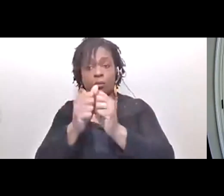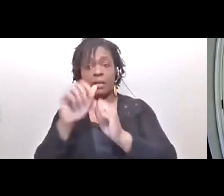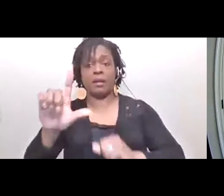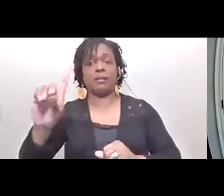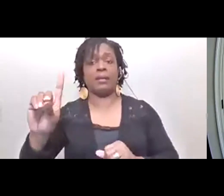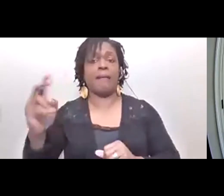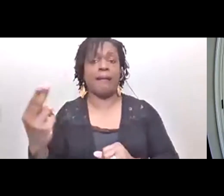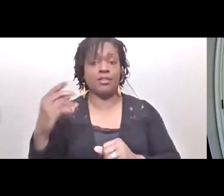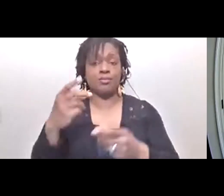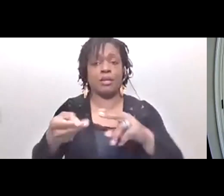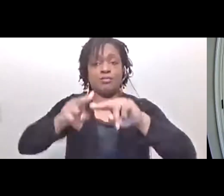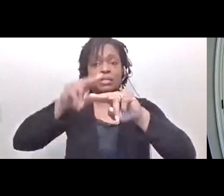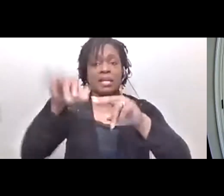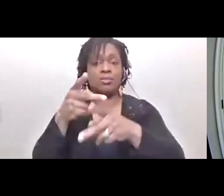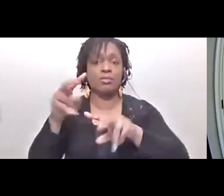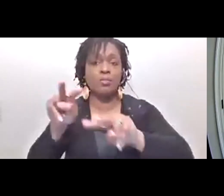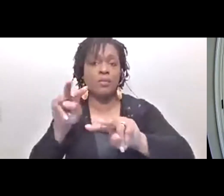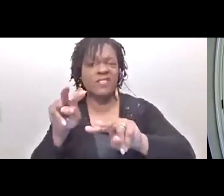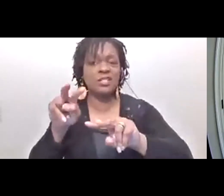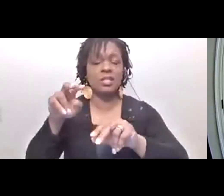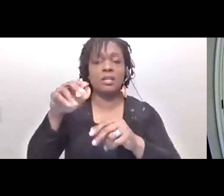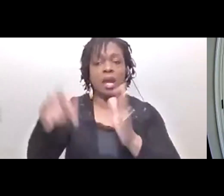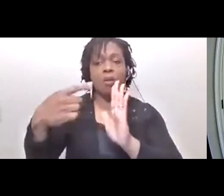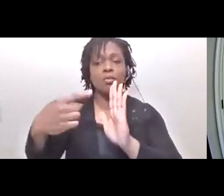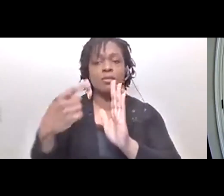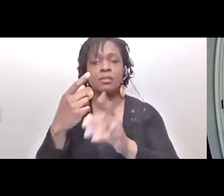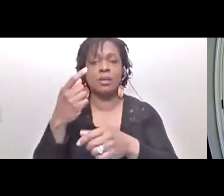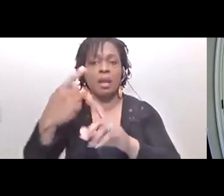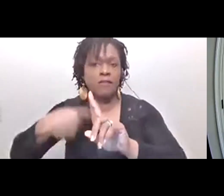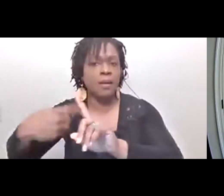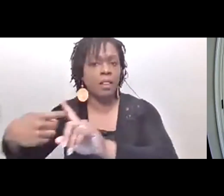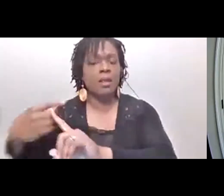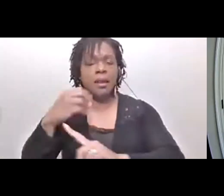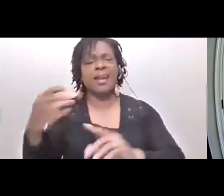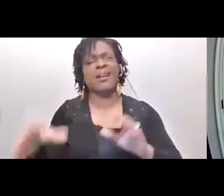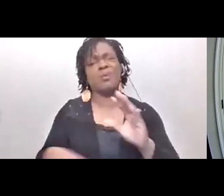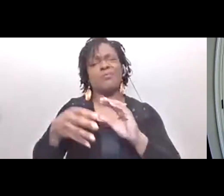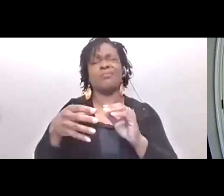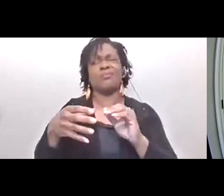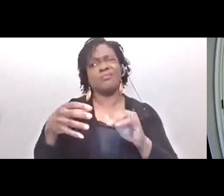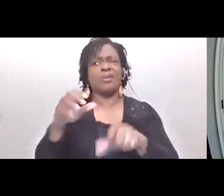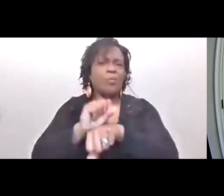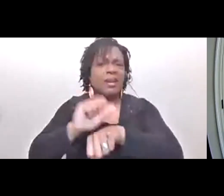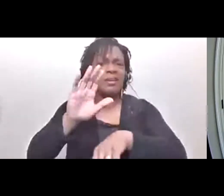supervision hours every month. And we're working on some other things as far as